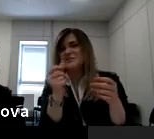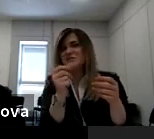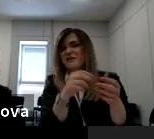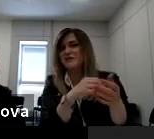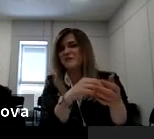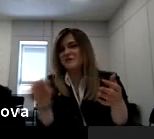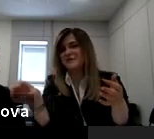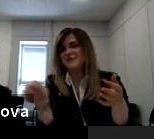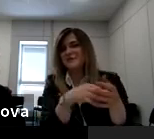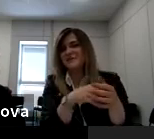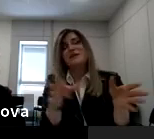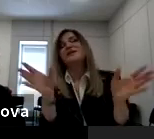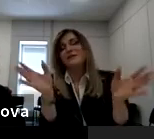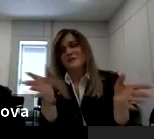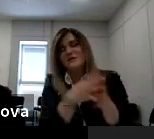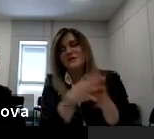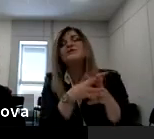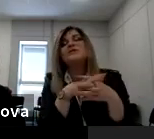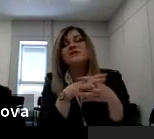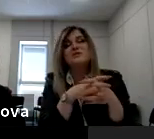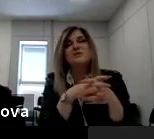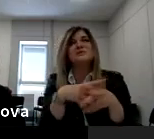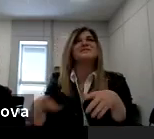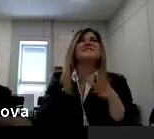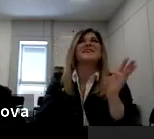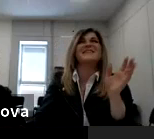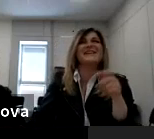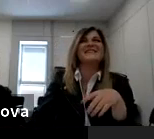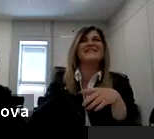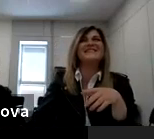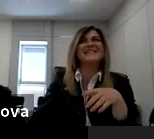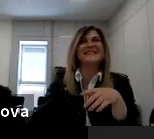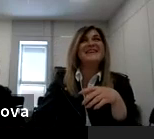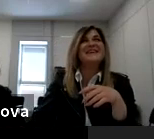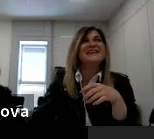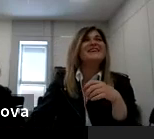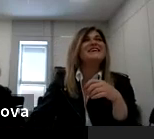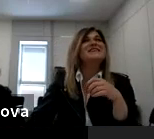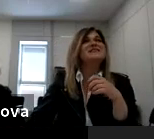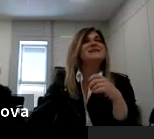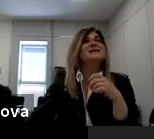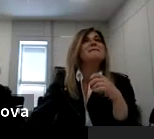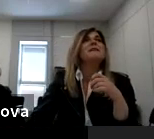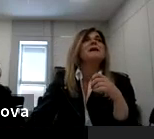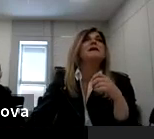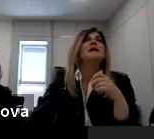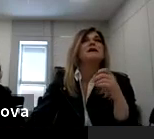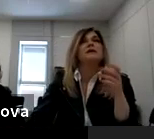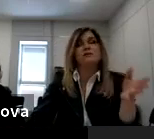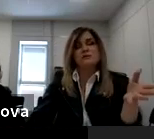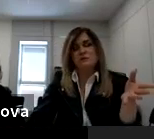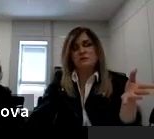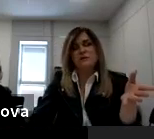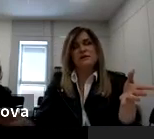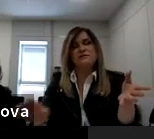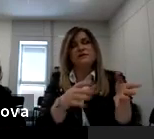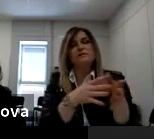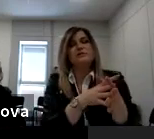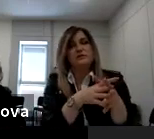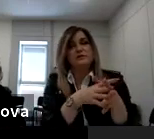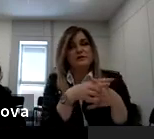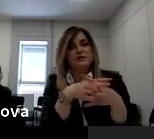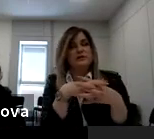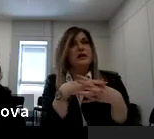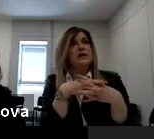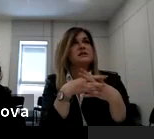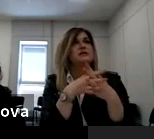in English, the current without voltage drops. That's easily. Also, what is very